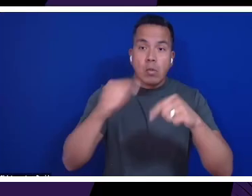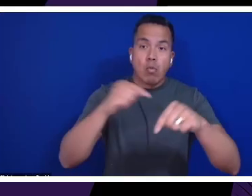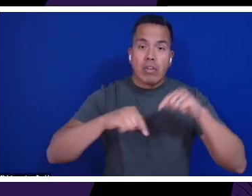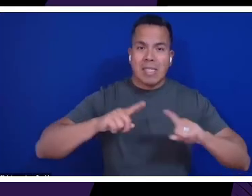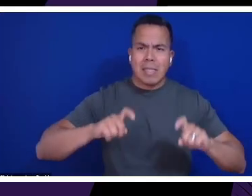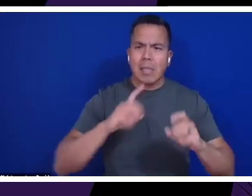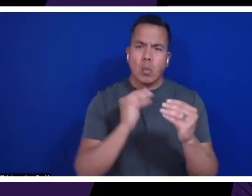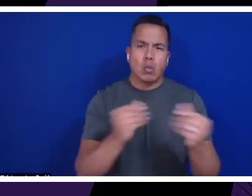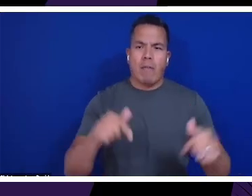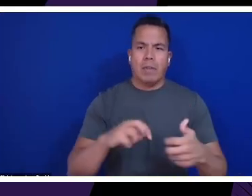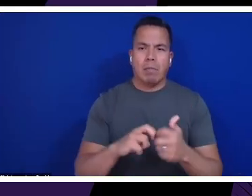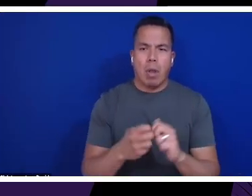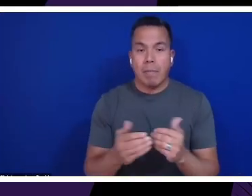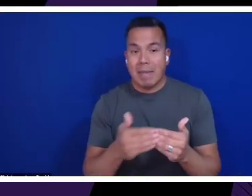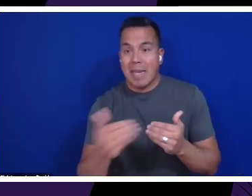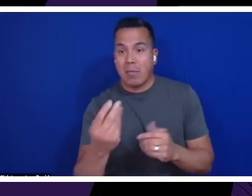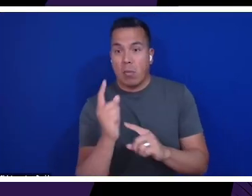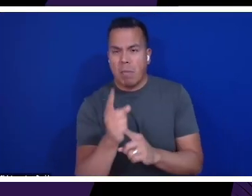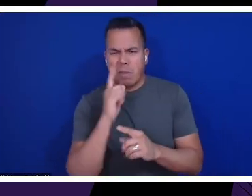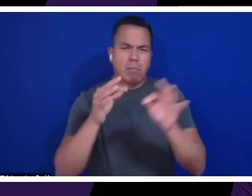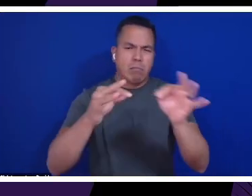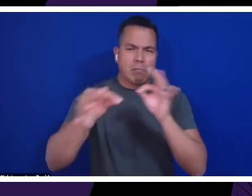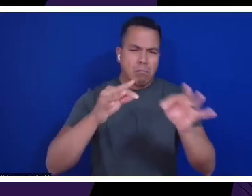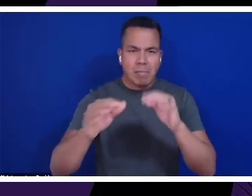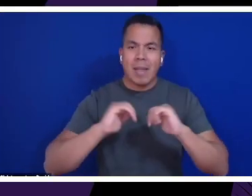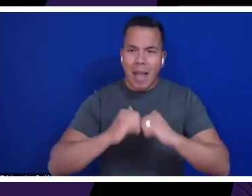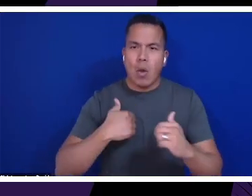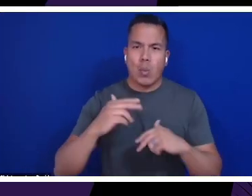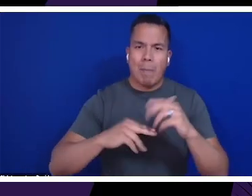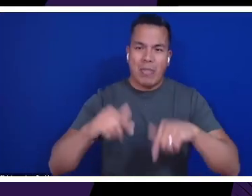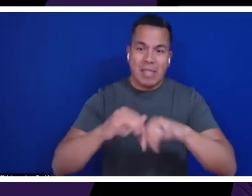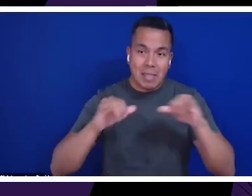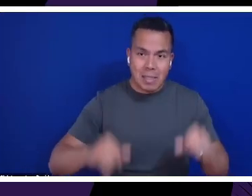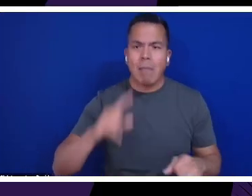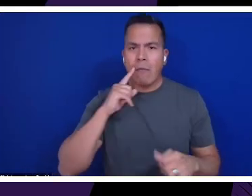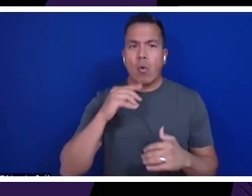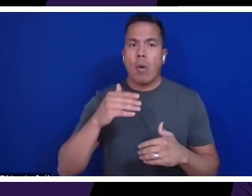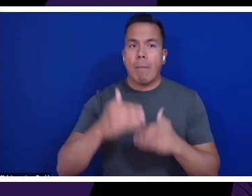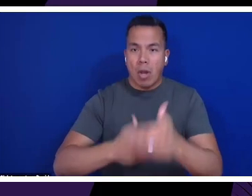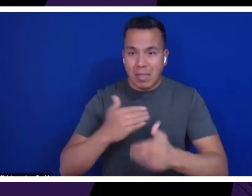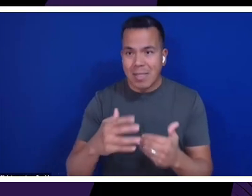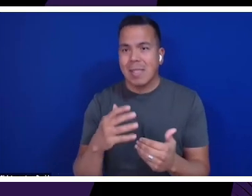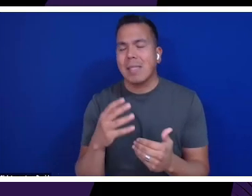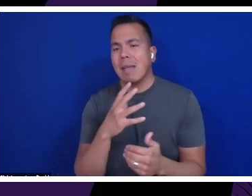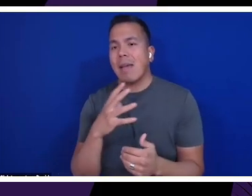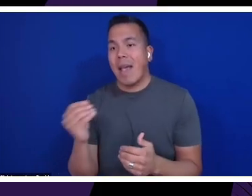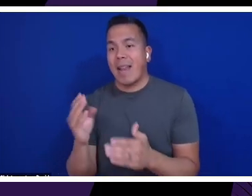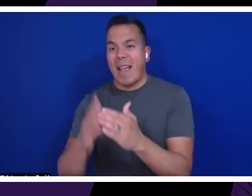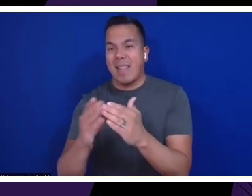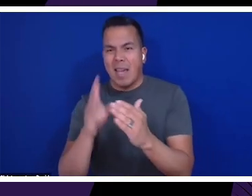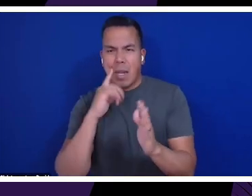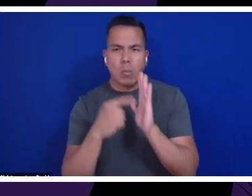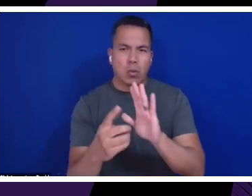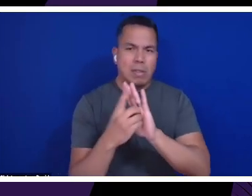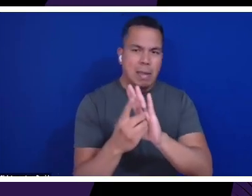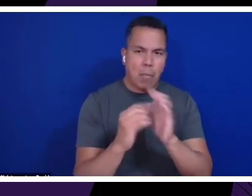over the next few minutes, I'll walk you through the journey of building this system for processing 4, and in the end, we'll see a short demo of how